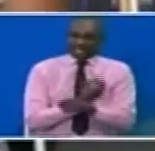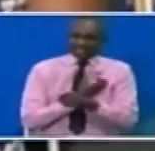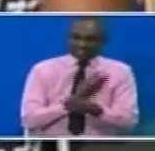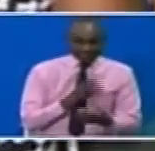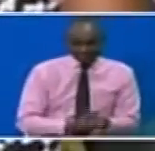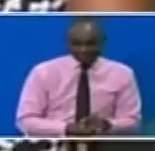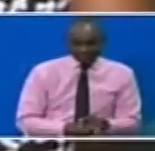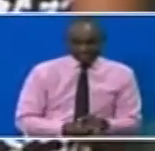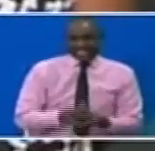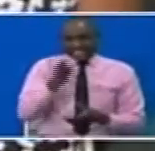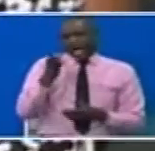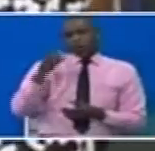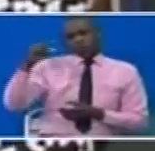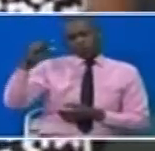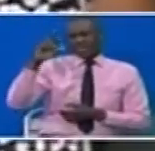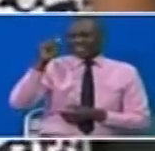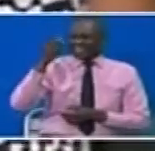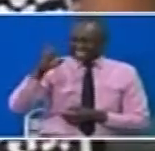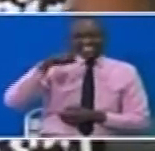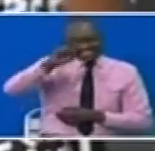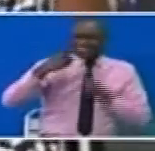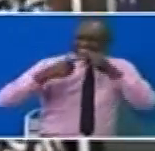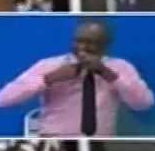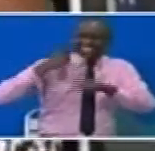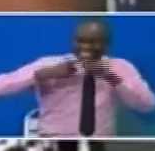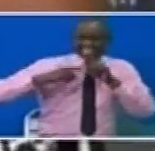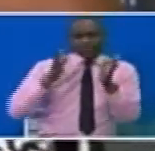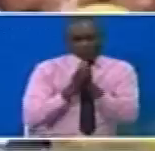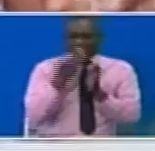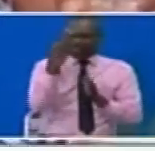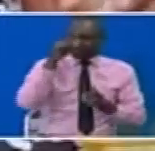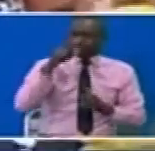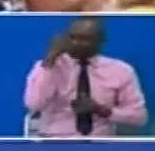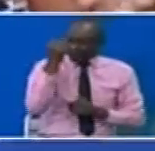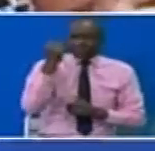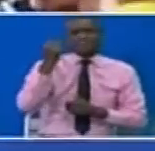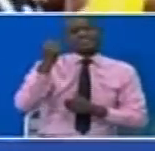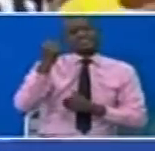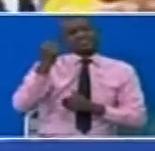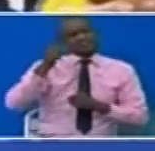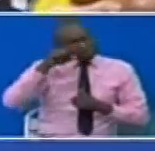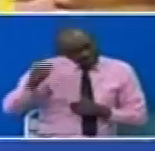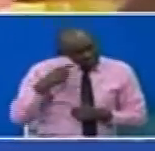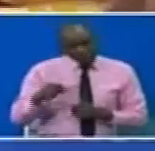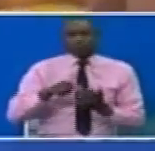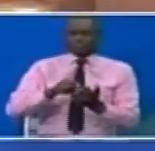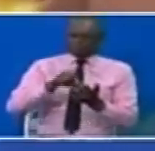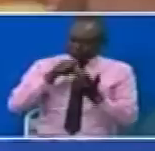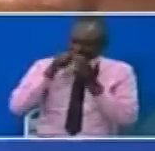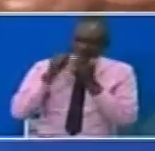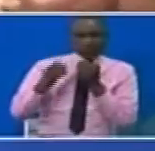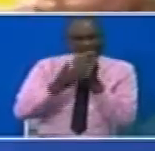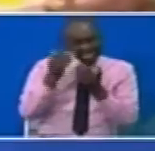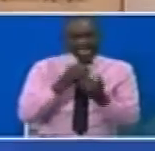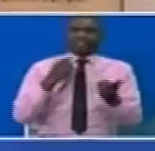It took Grace Jabedo over 6 years and over 3.5 million Kenya shillings for specialized medical care